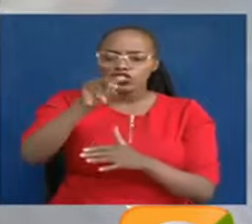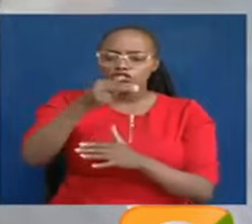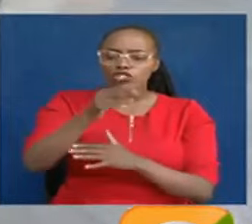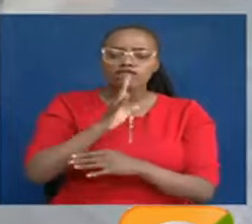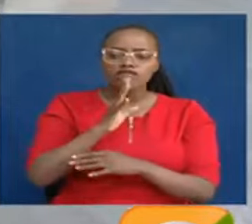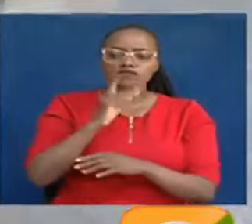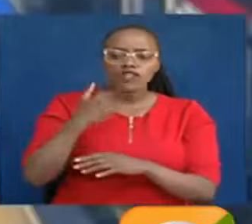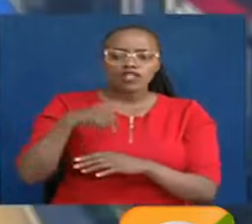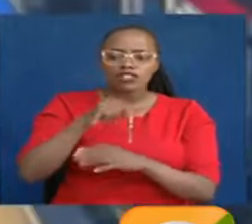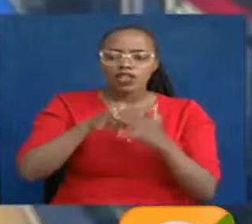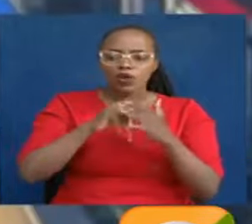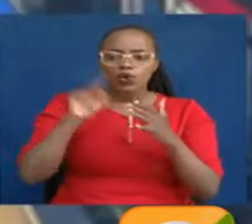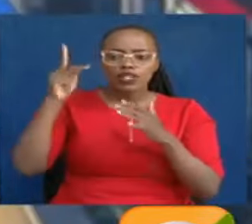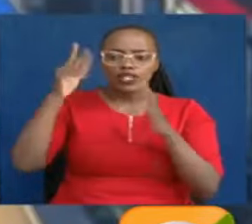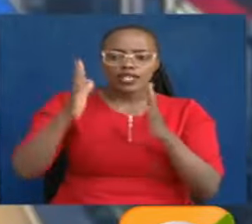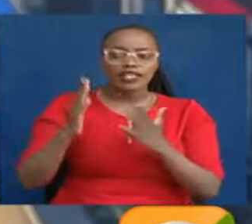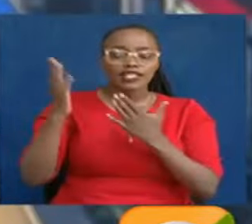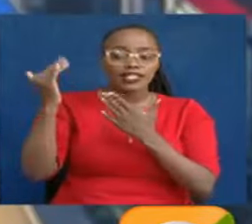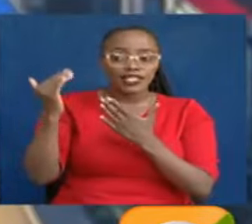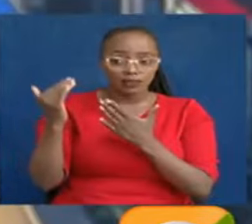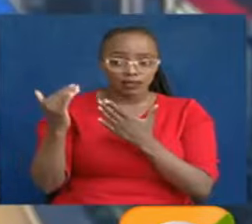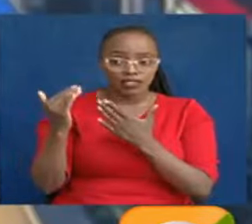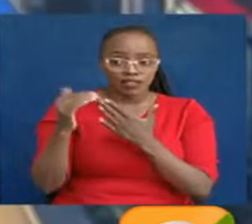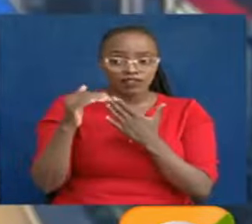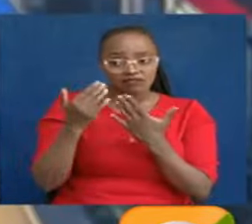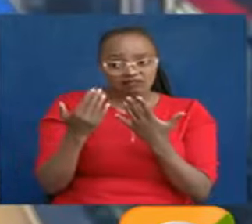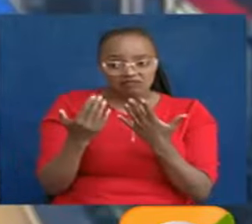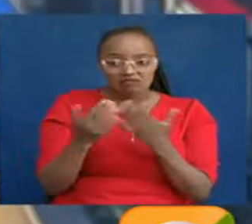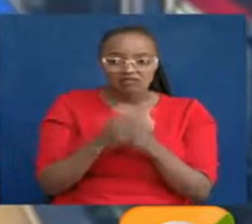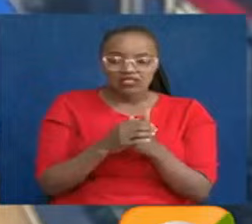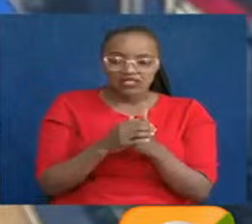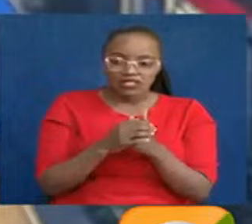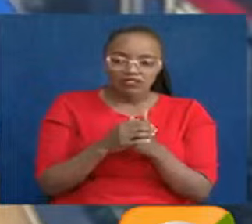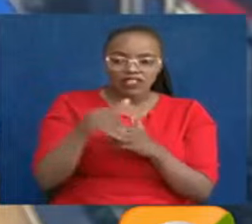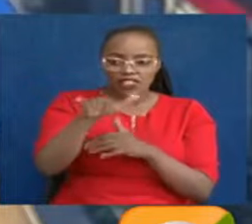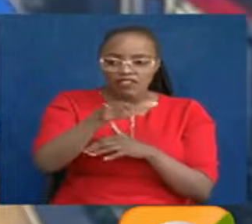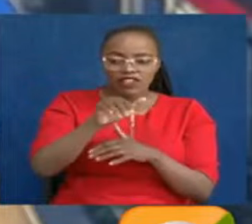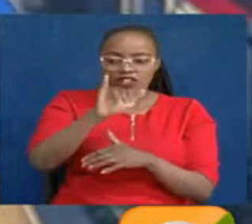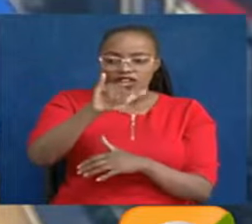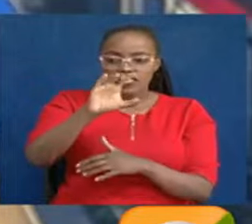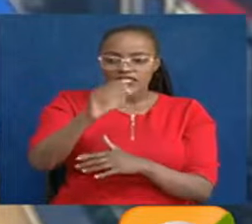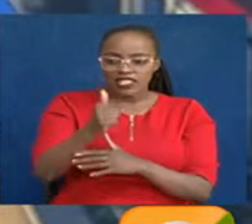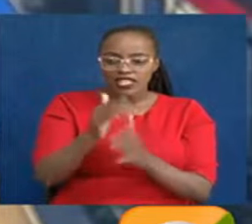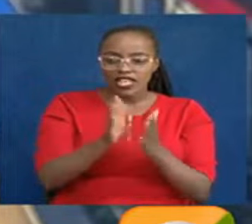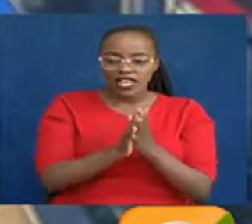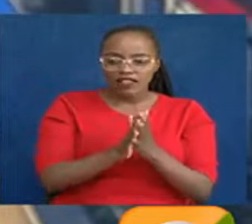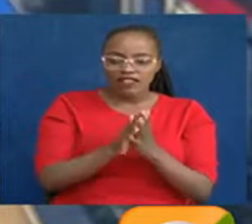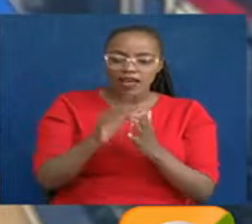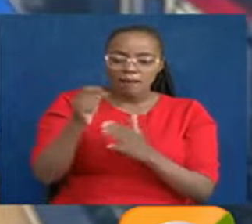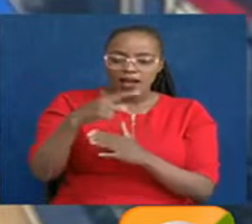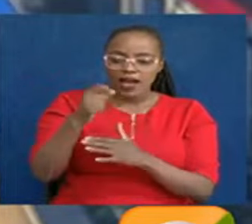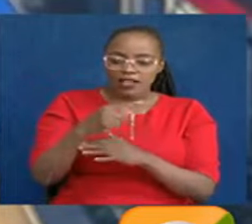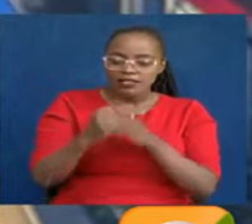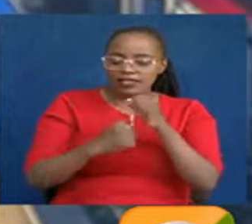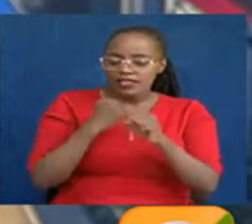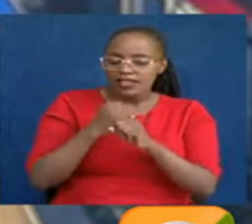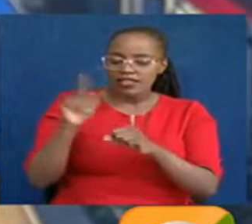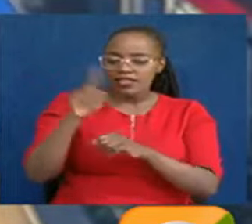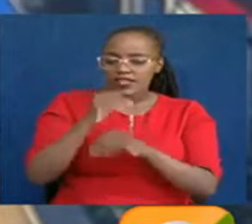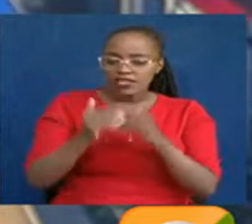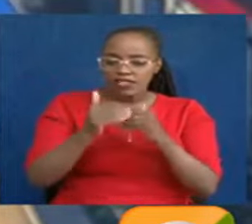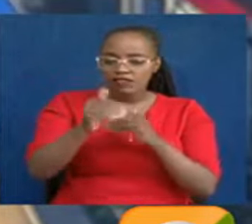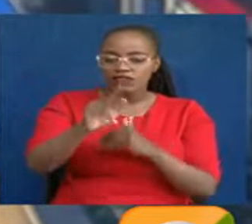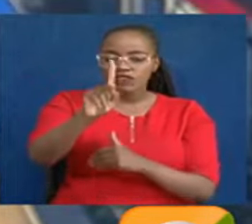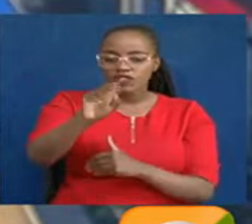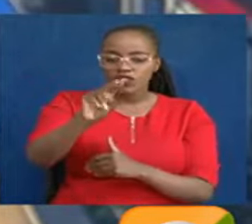us about what Kenyans can expect, you know, in the field of ICT, in the days, months, years to come. Konza